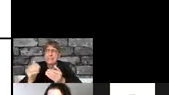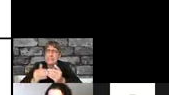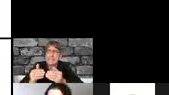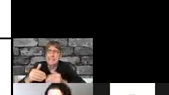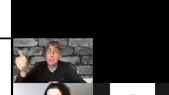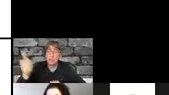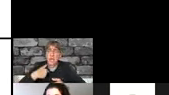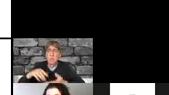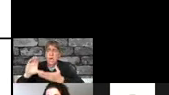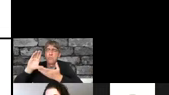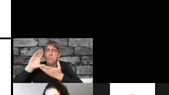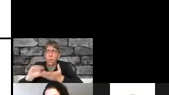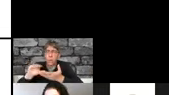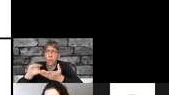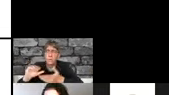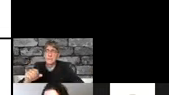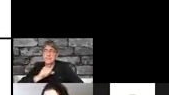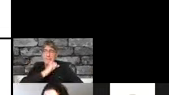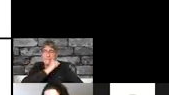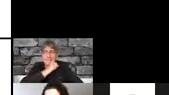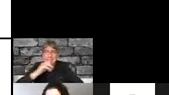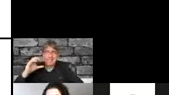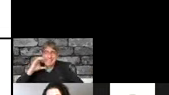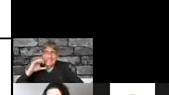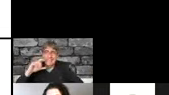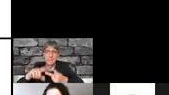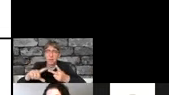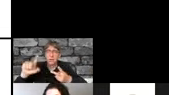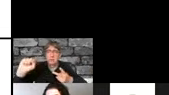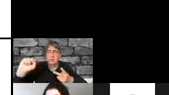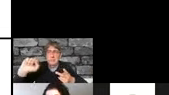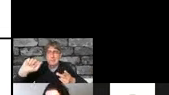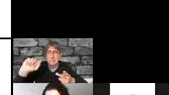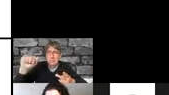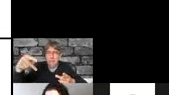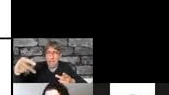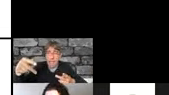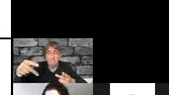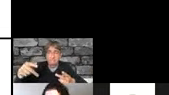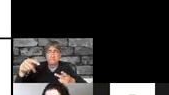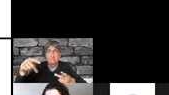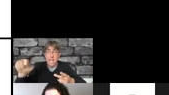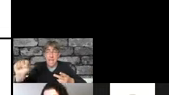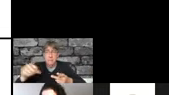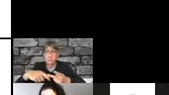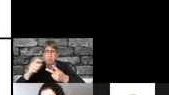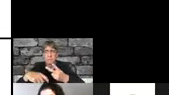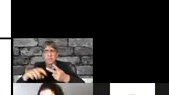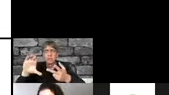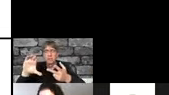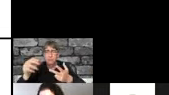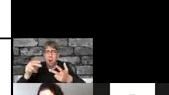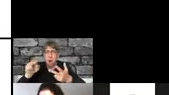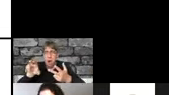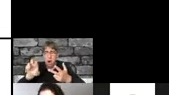the Senior Pass or our Tap Pass. They want to make it easier to get a Charlie card, meaning those